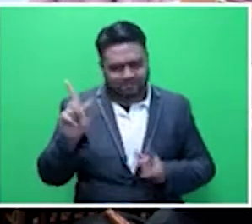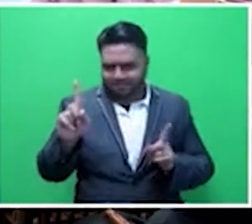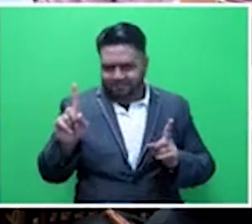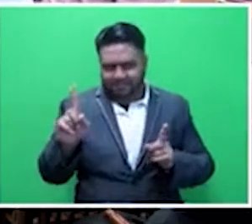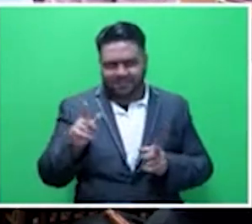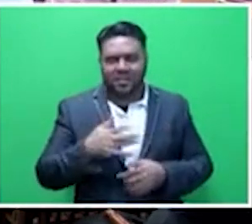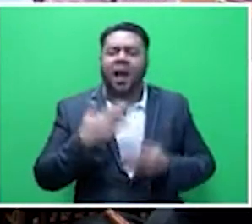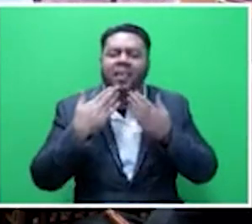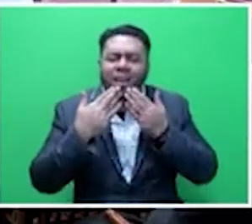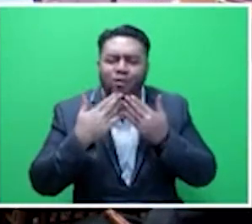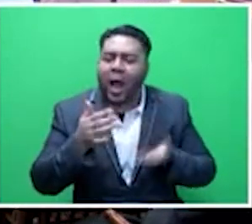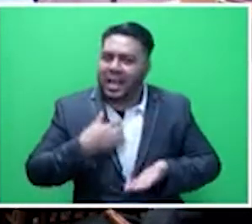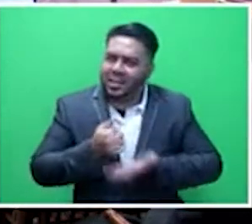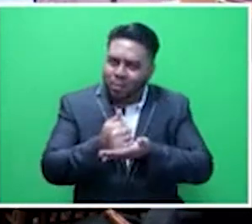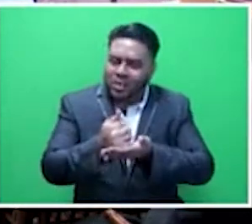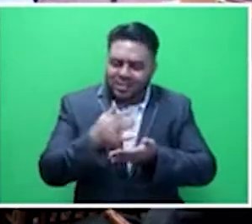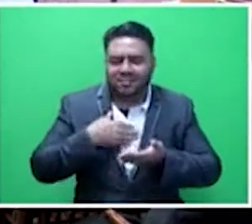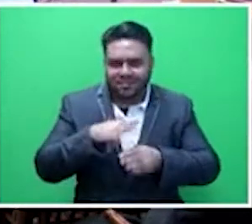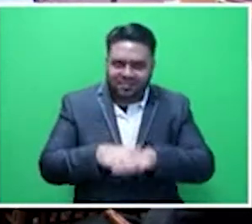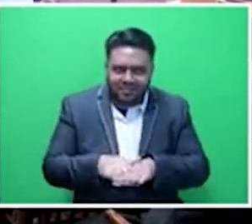I think I'll almost speak as a part of most of me for that.